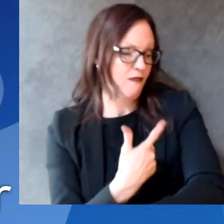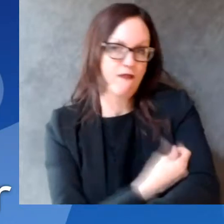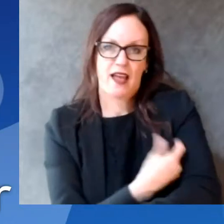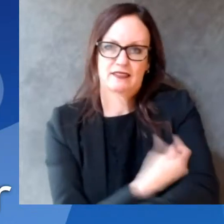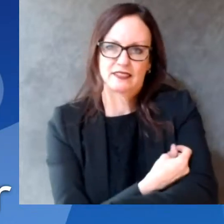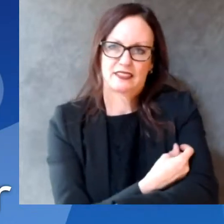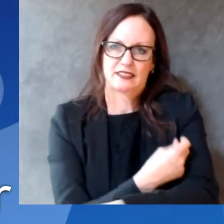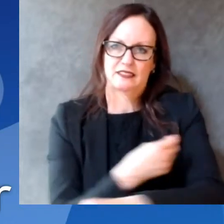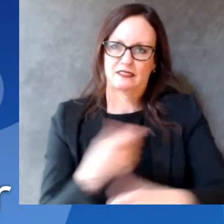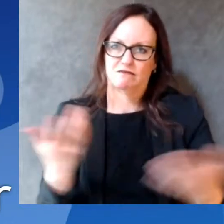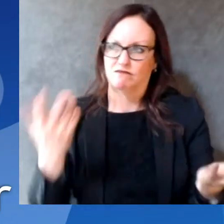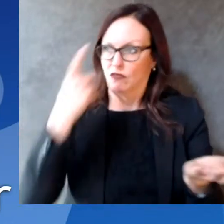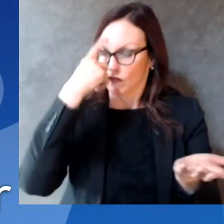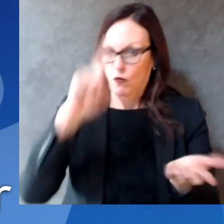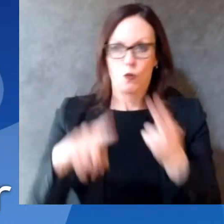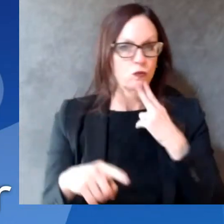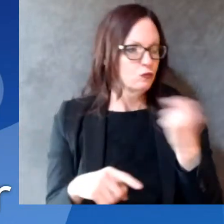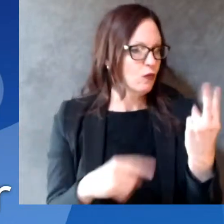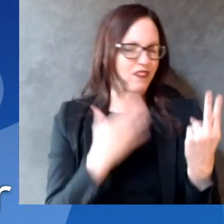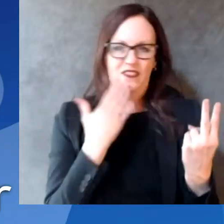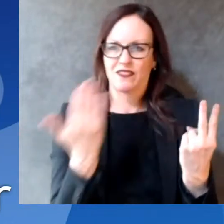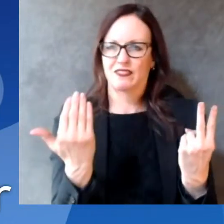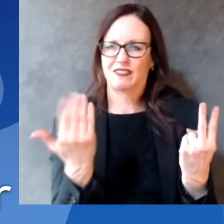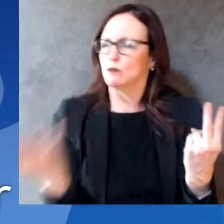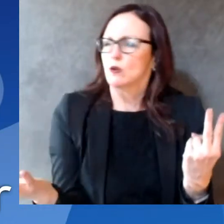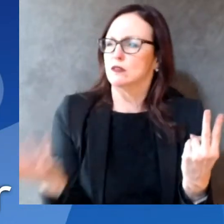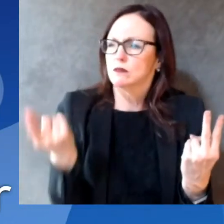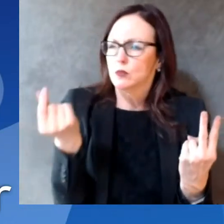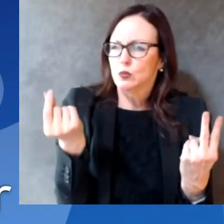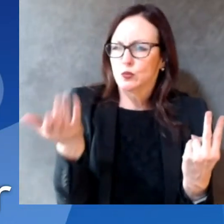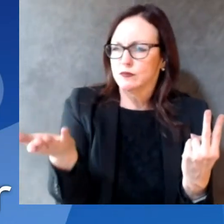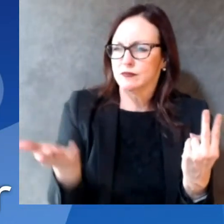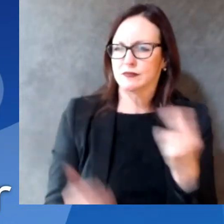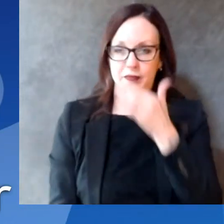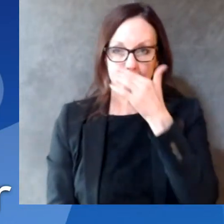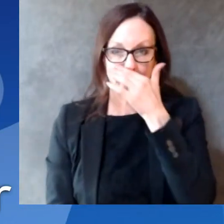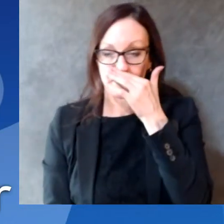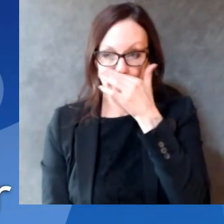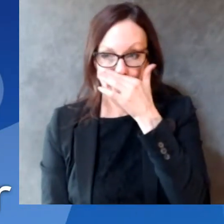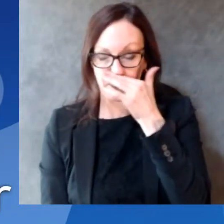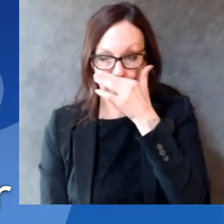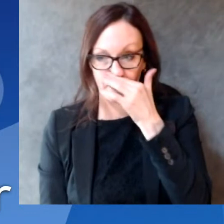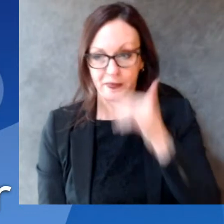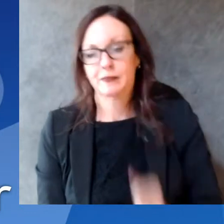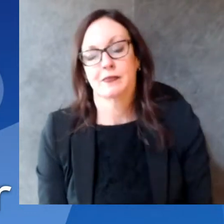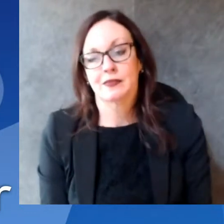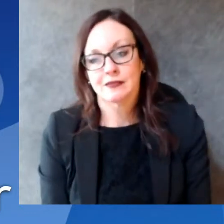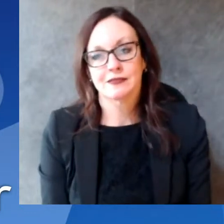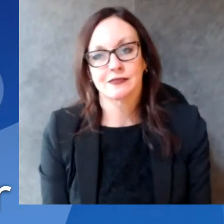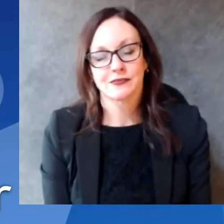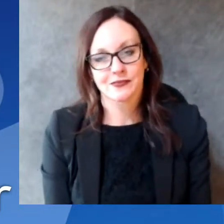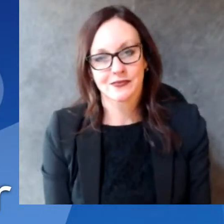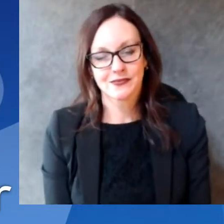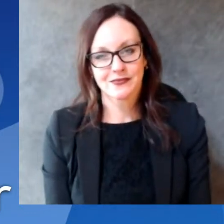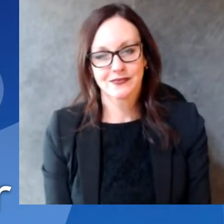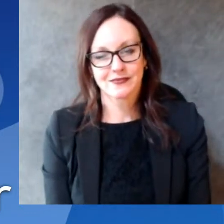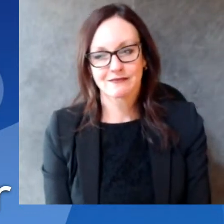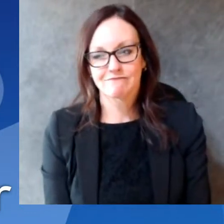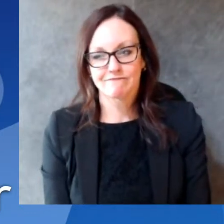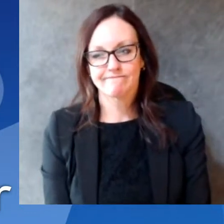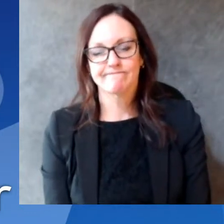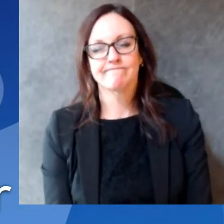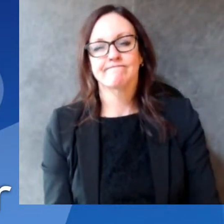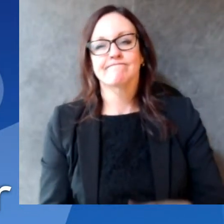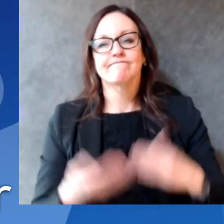that. Many people are going to want to secure this vaccine with their normal healthcare provider, and so we have been working with our